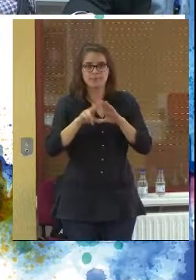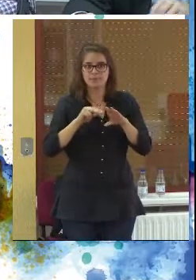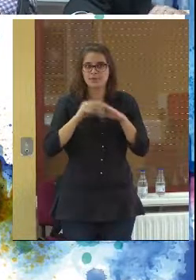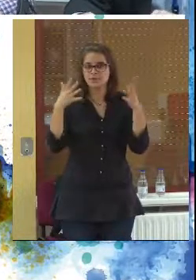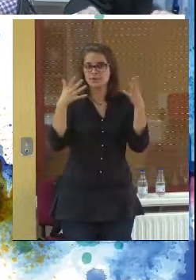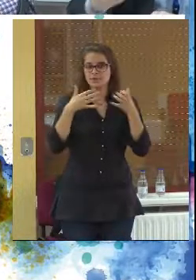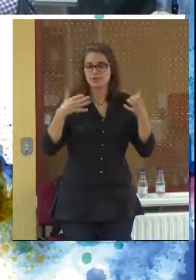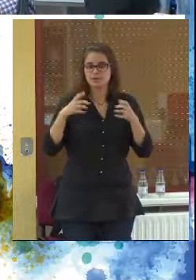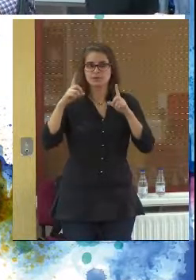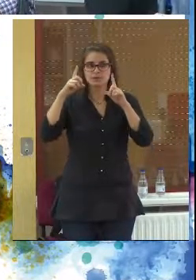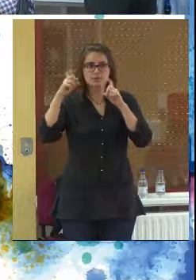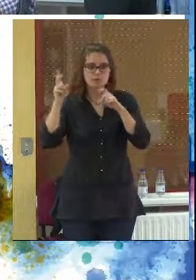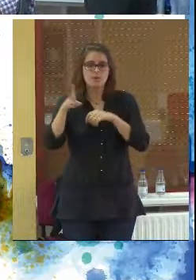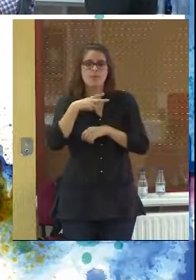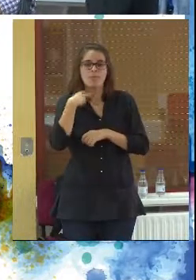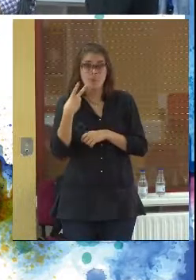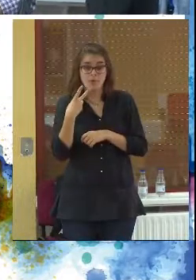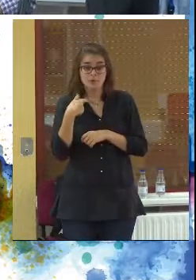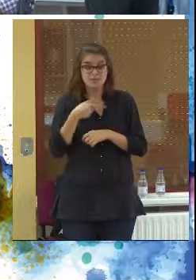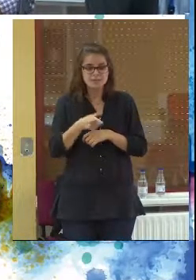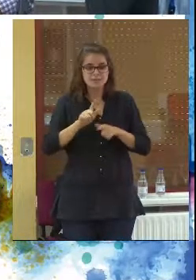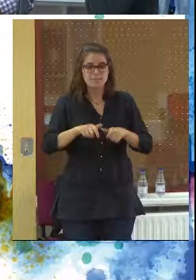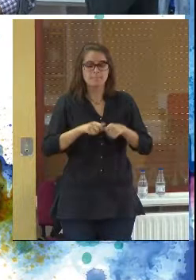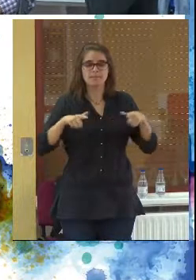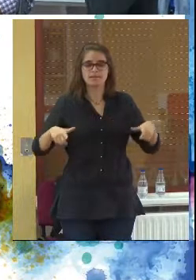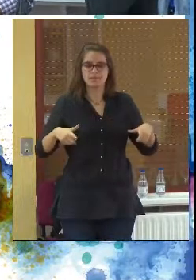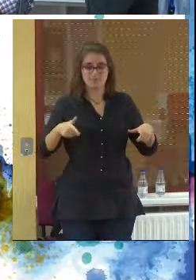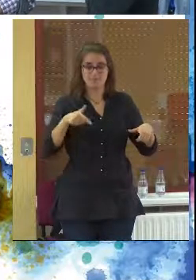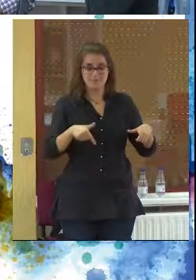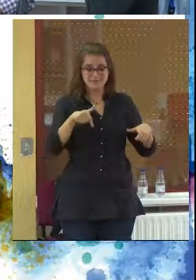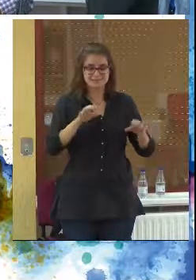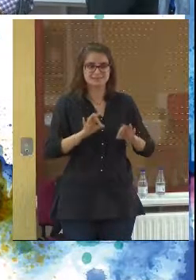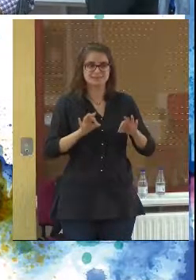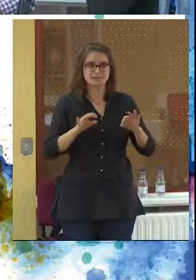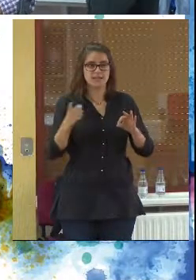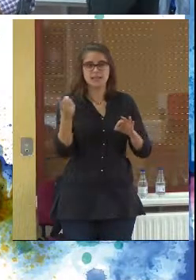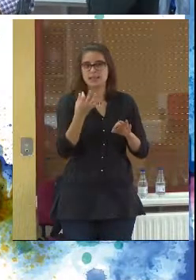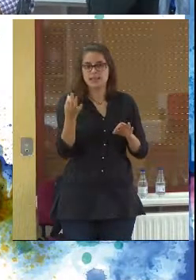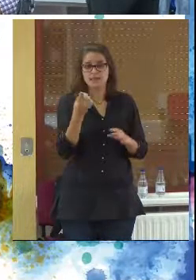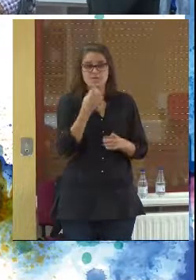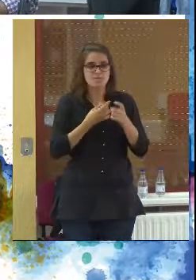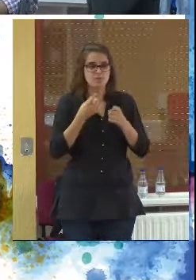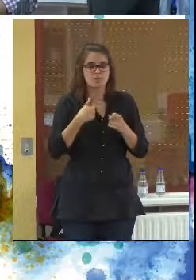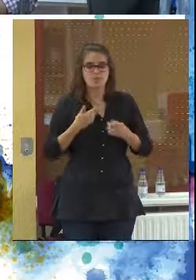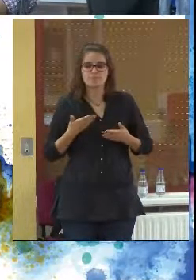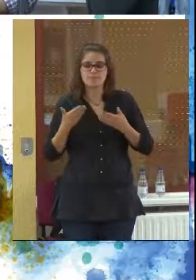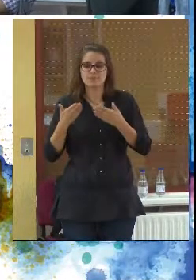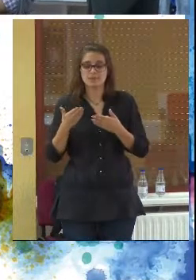text. That this means that we've got to have this